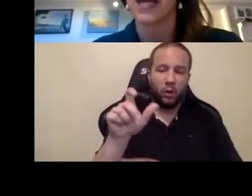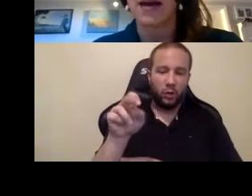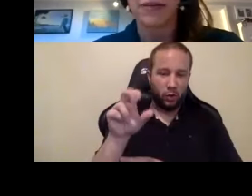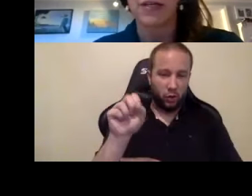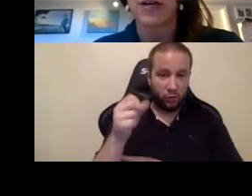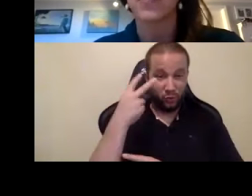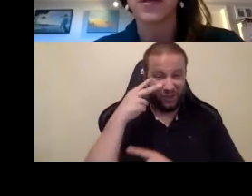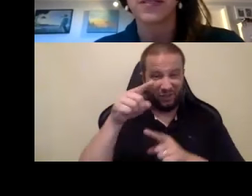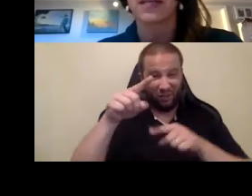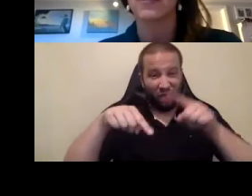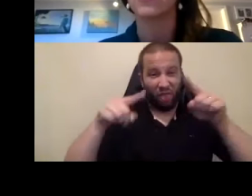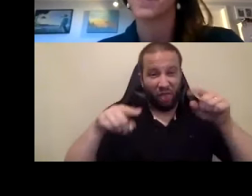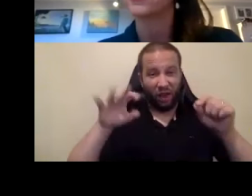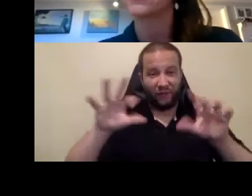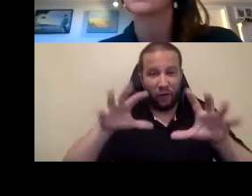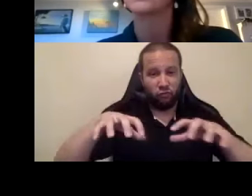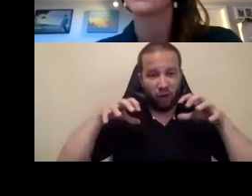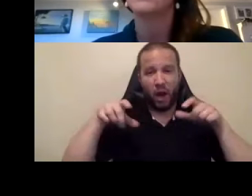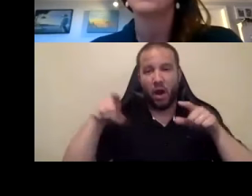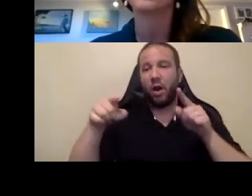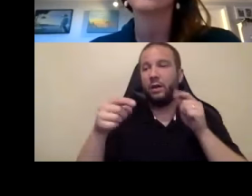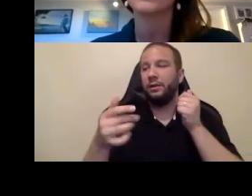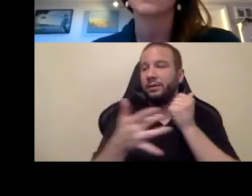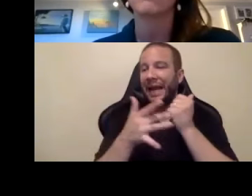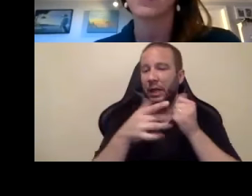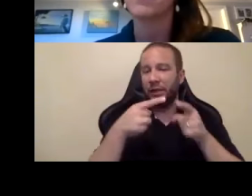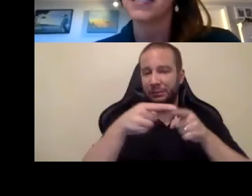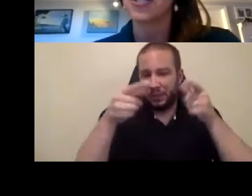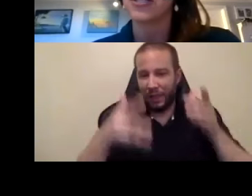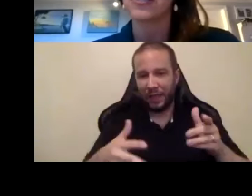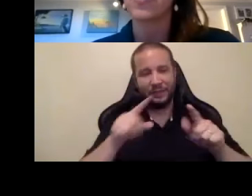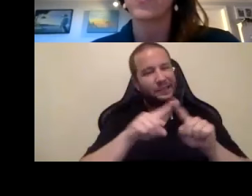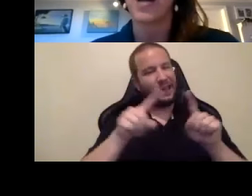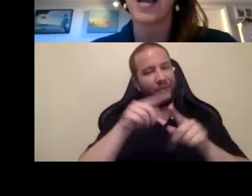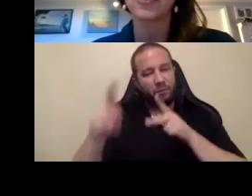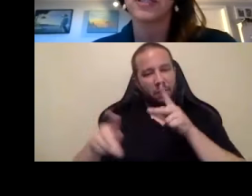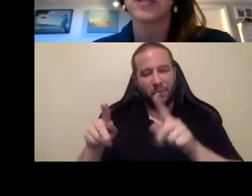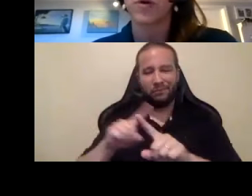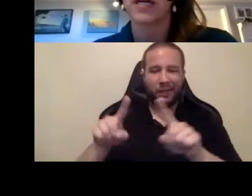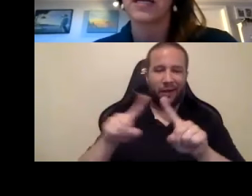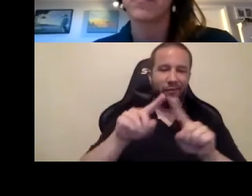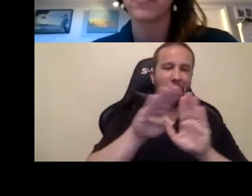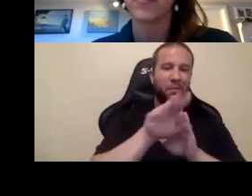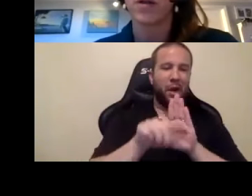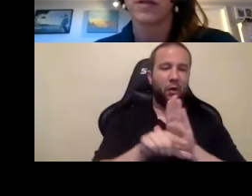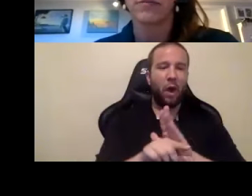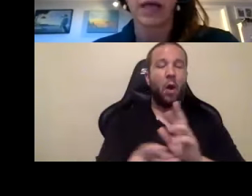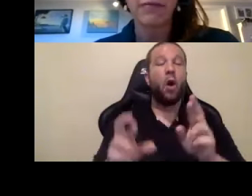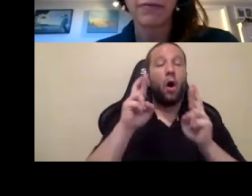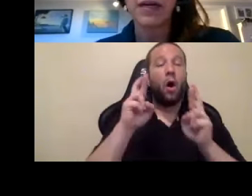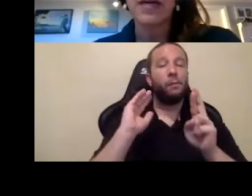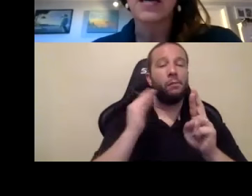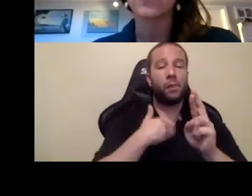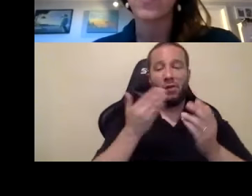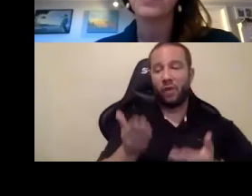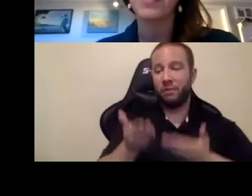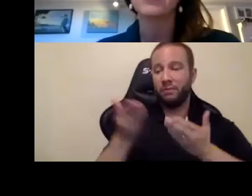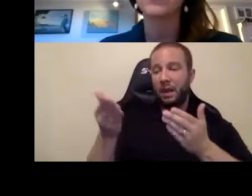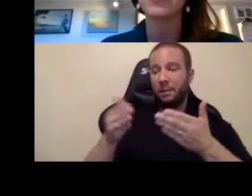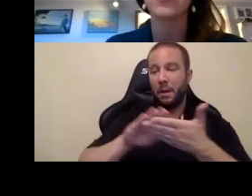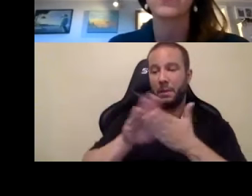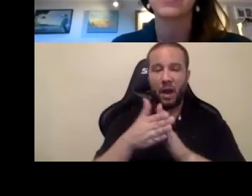folks that we have here, as well as technical specialists, ensuring that recommendations will actually work and improve quality of life, as